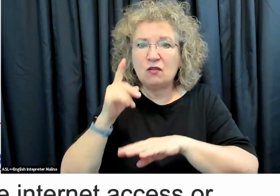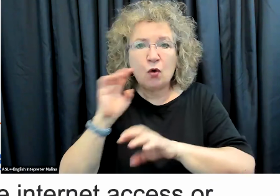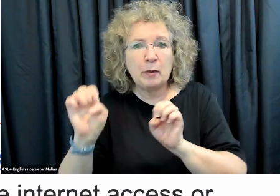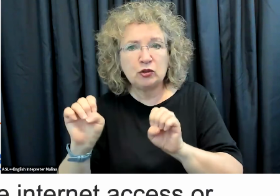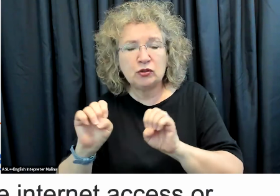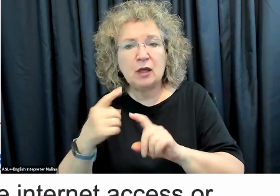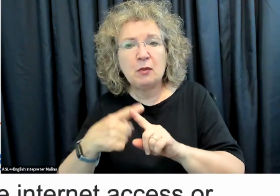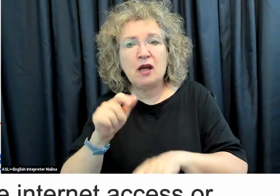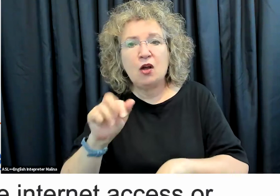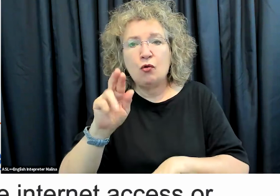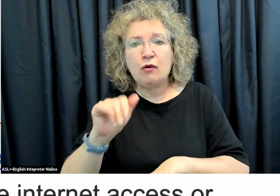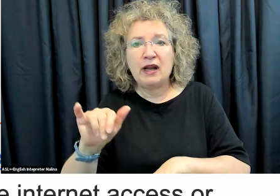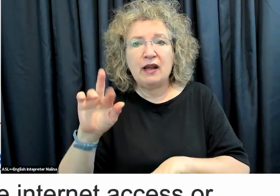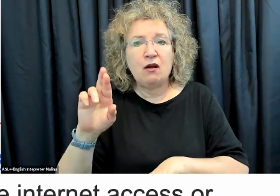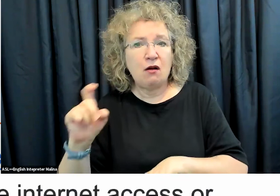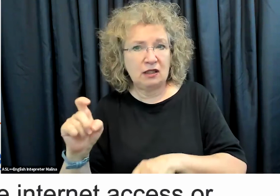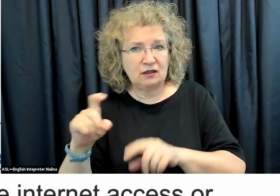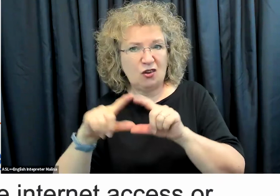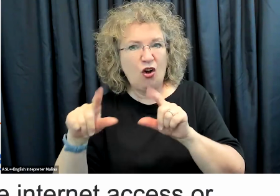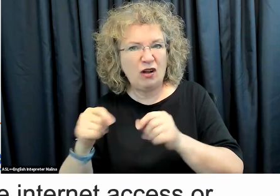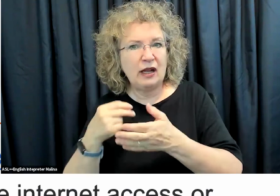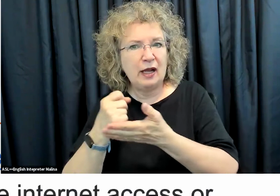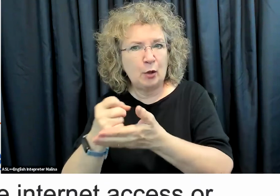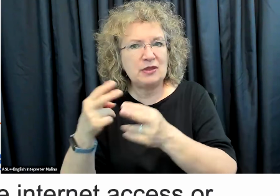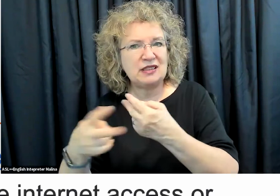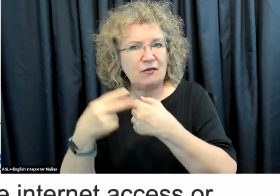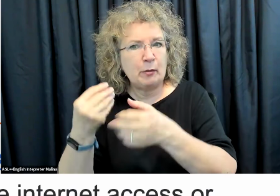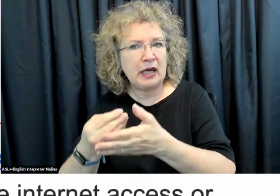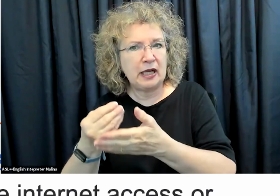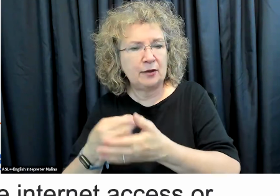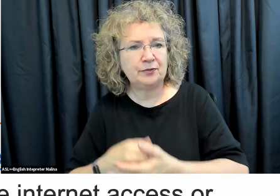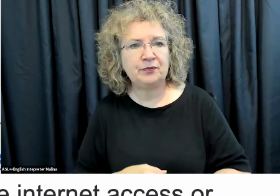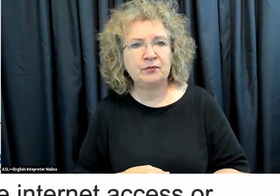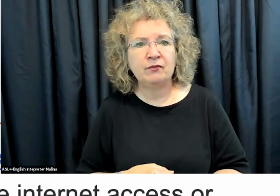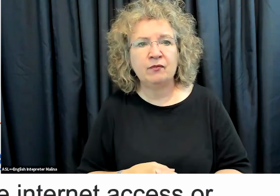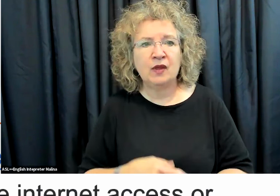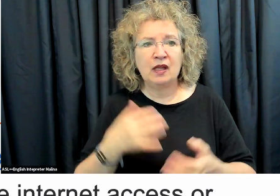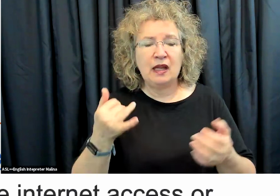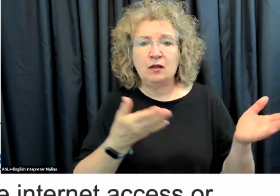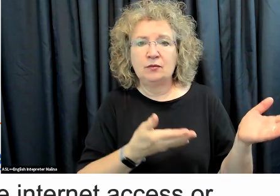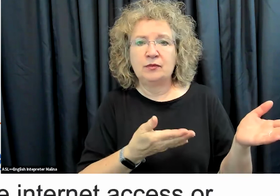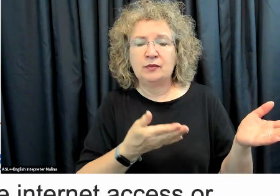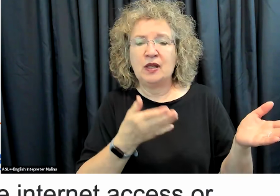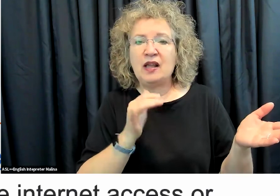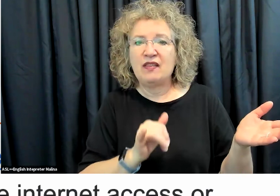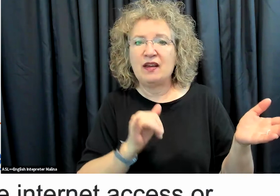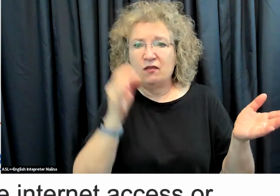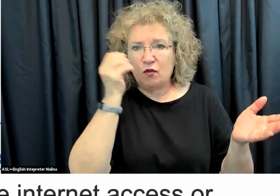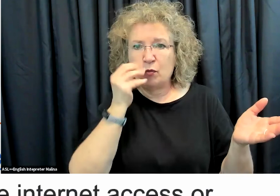And this refers to several of the resources that I've talked about throughout my presentation.